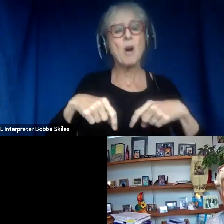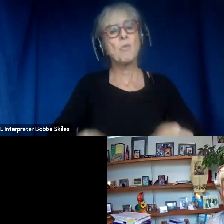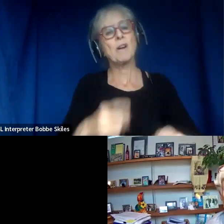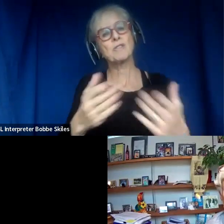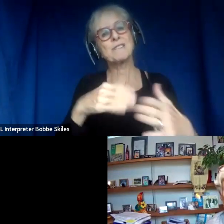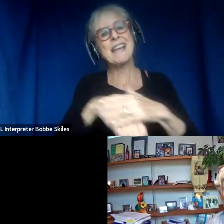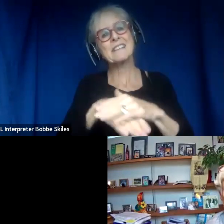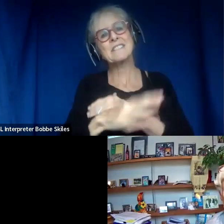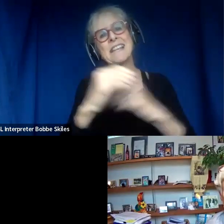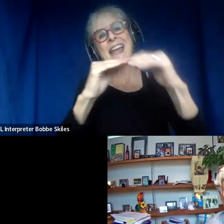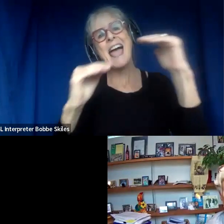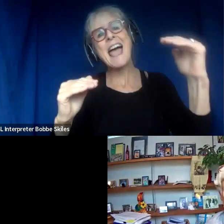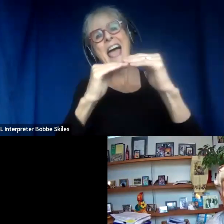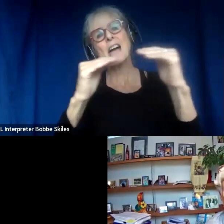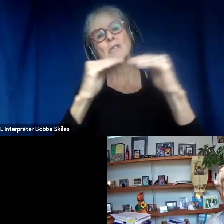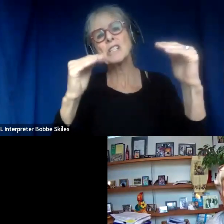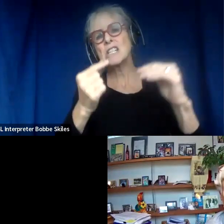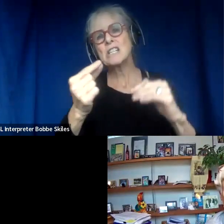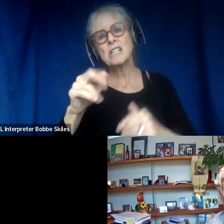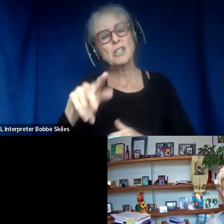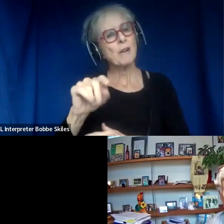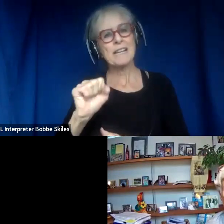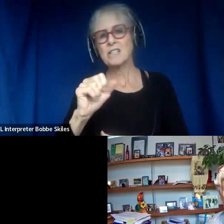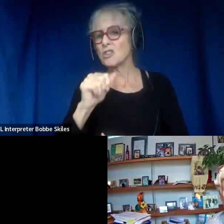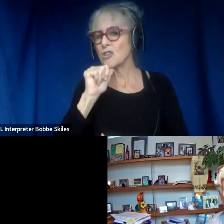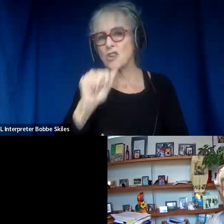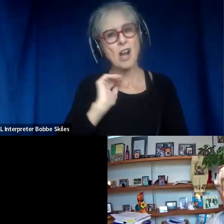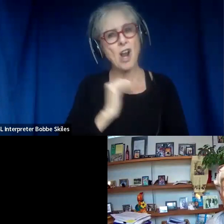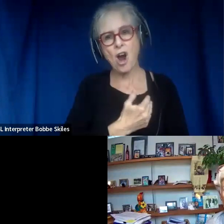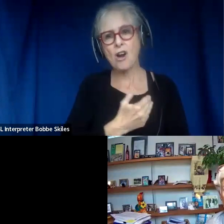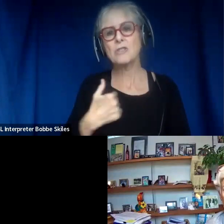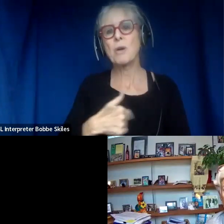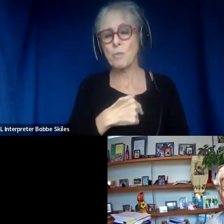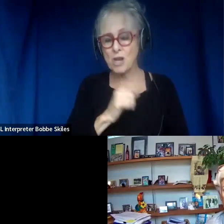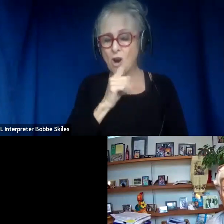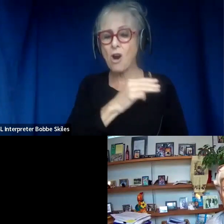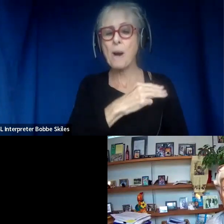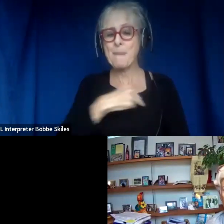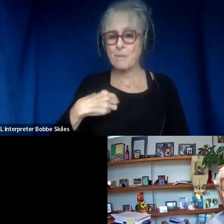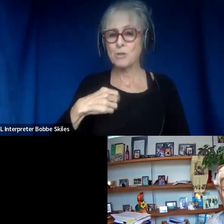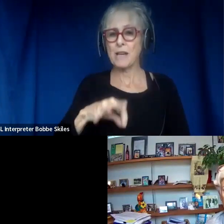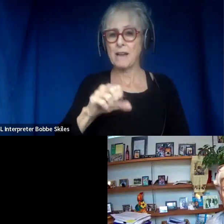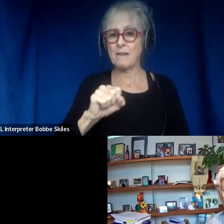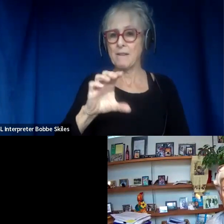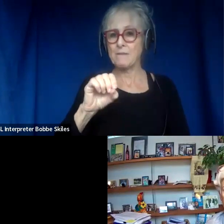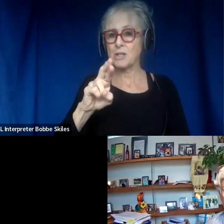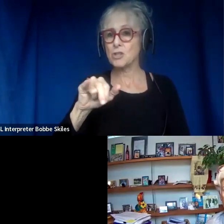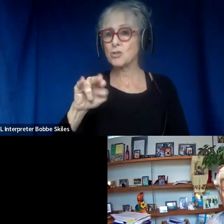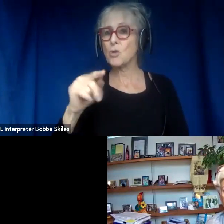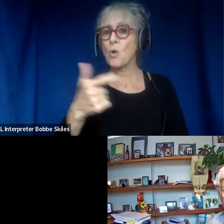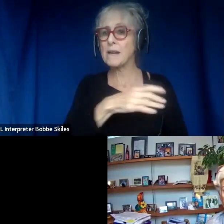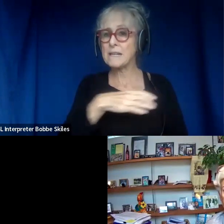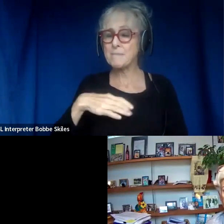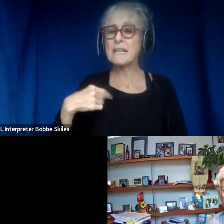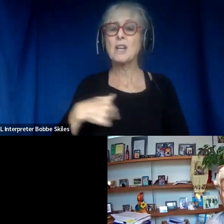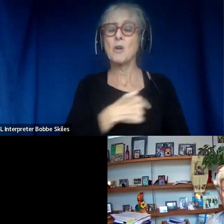through the Department of Developmental Services, they're not ours. We are grateful to be members of the scoring committee and guide what happens through